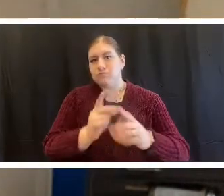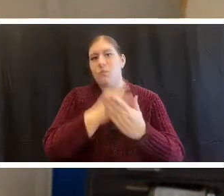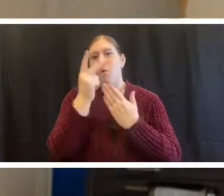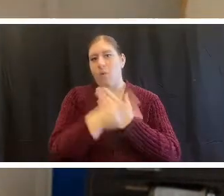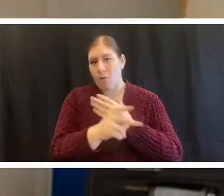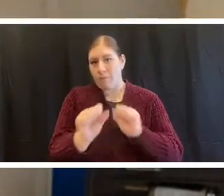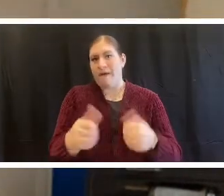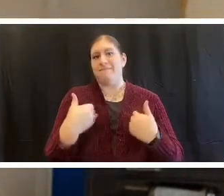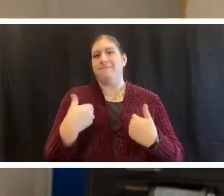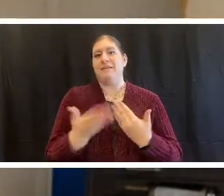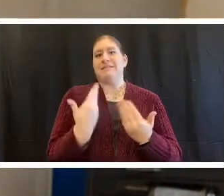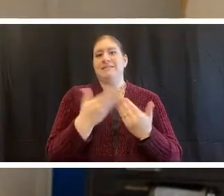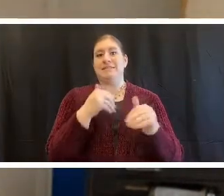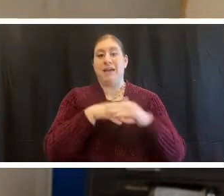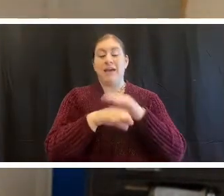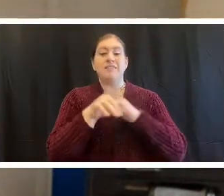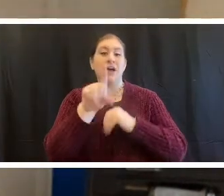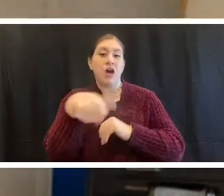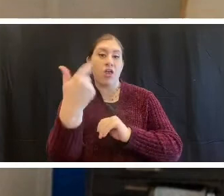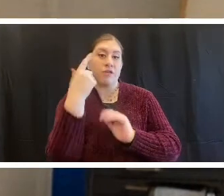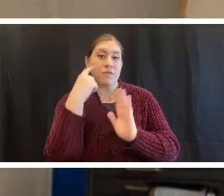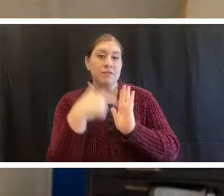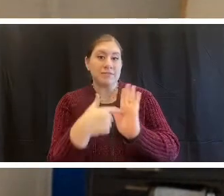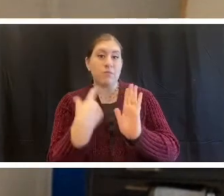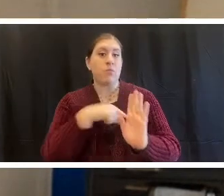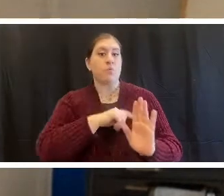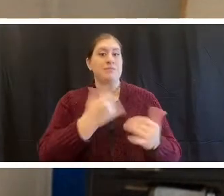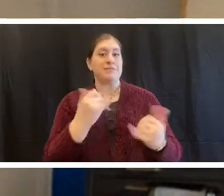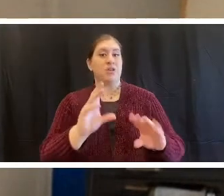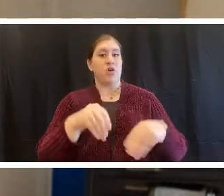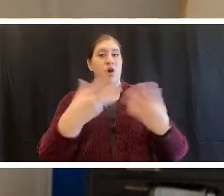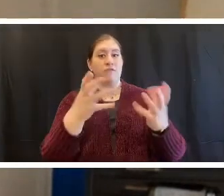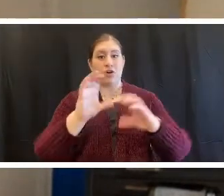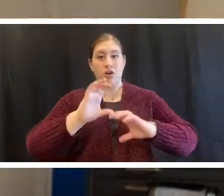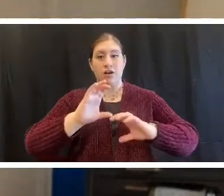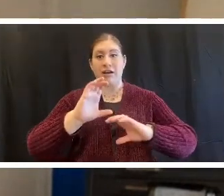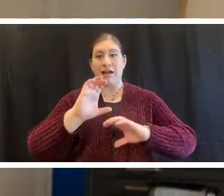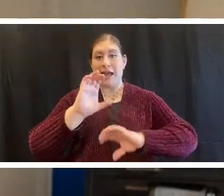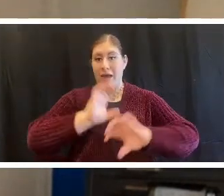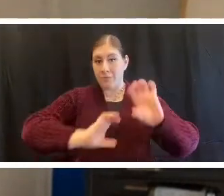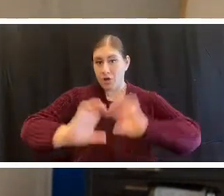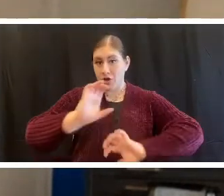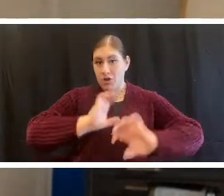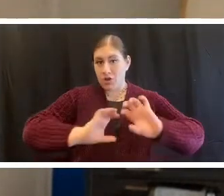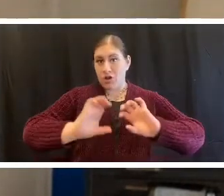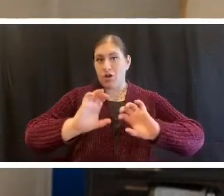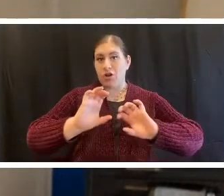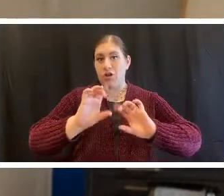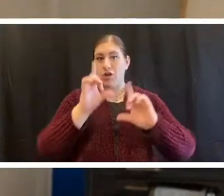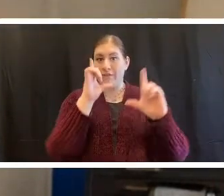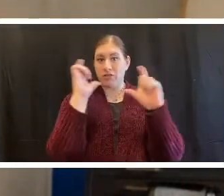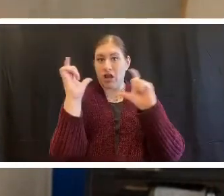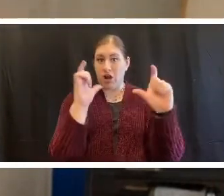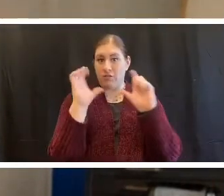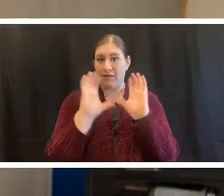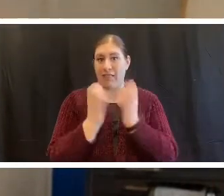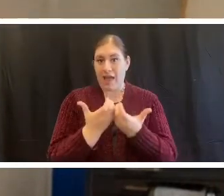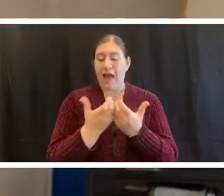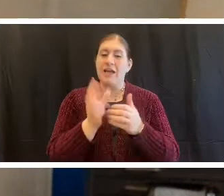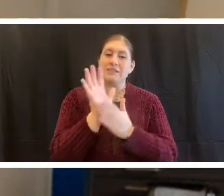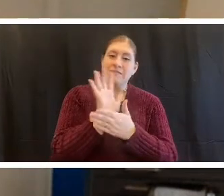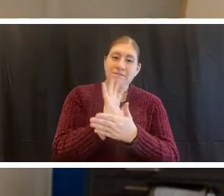And another thing, for example, we still offer chemically based photography classes,